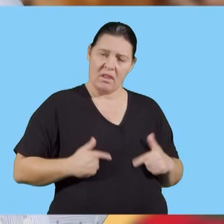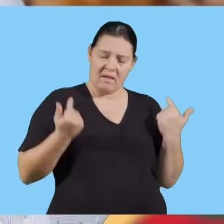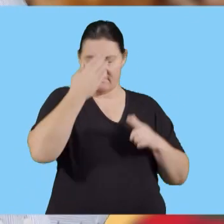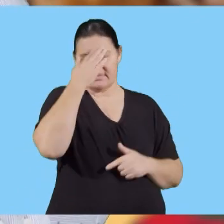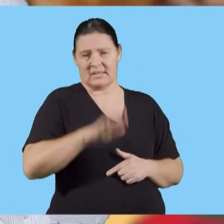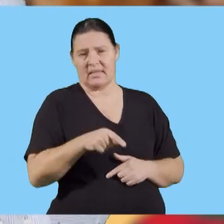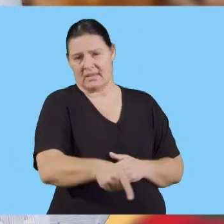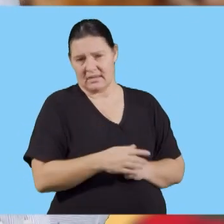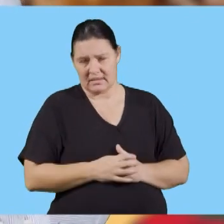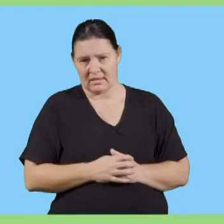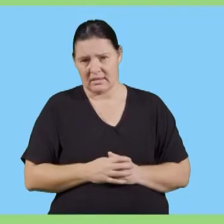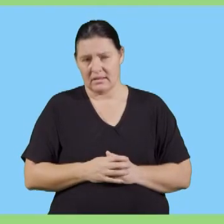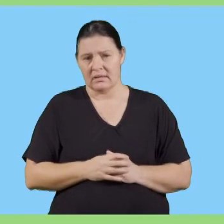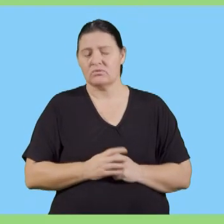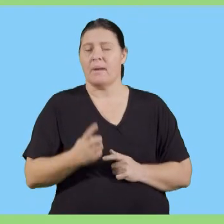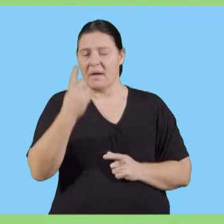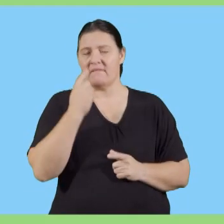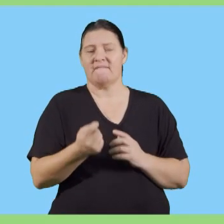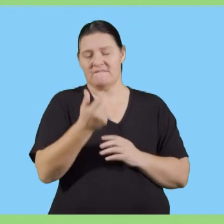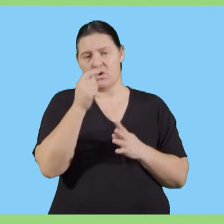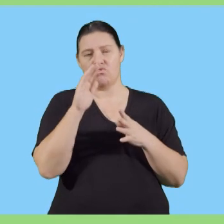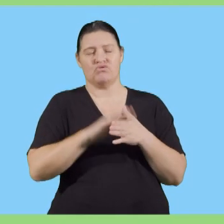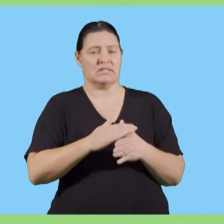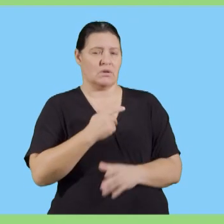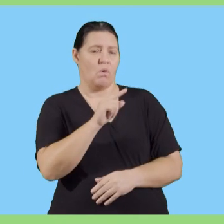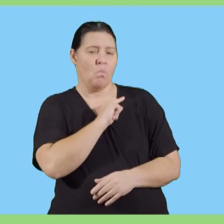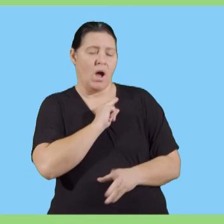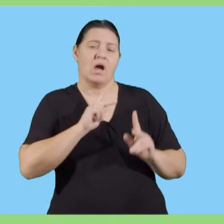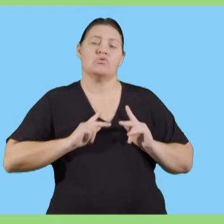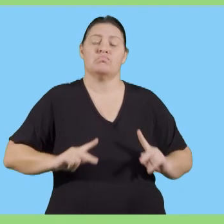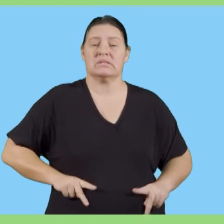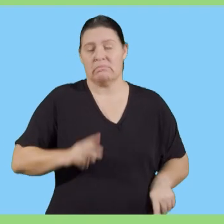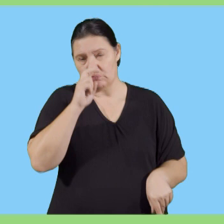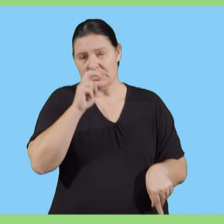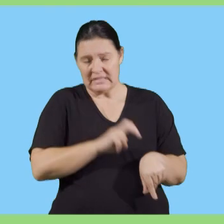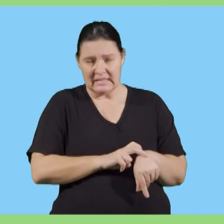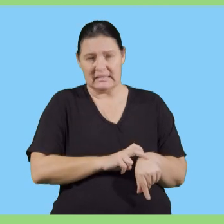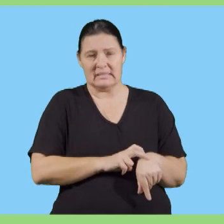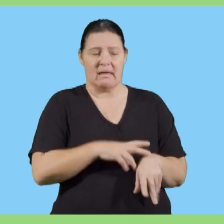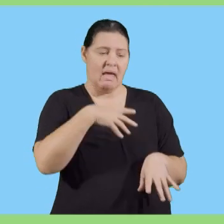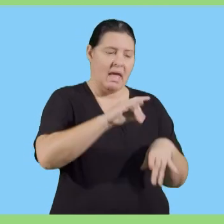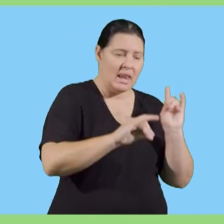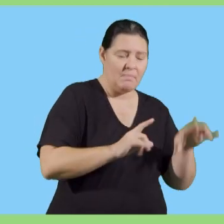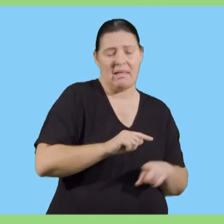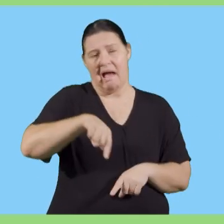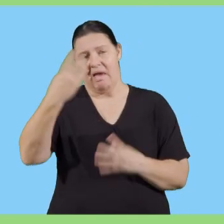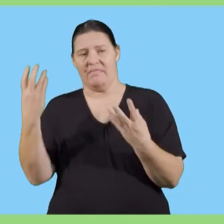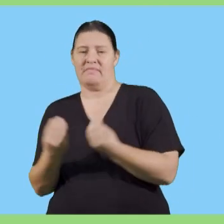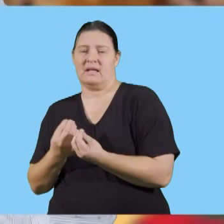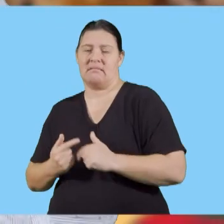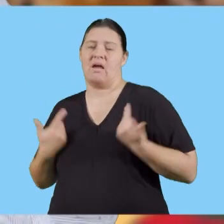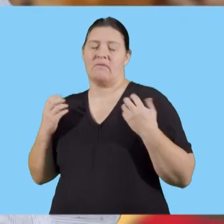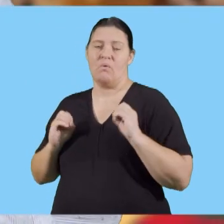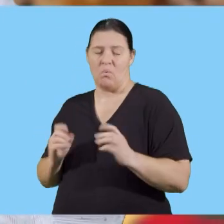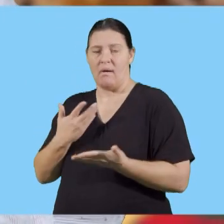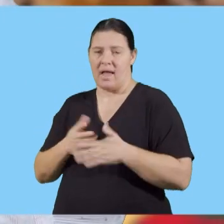on it. So the above are a few reasons why humans need animals and non-living things